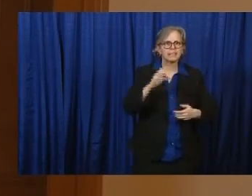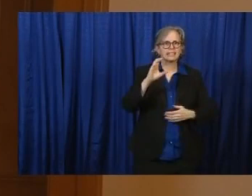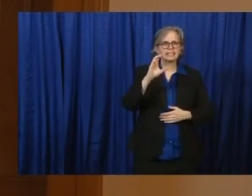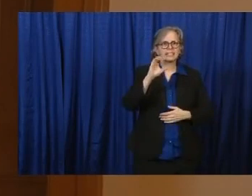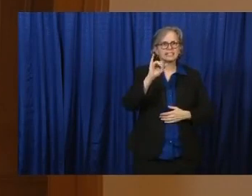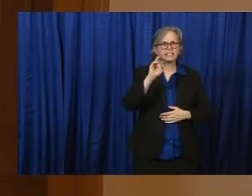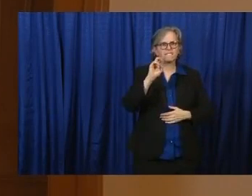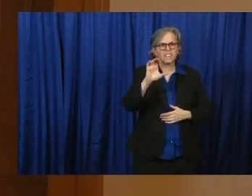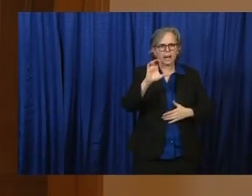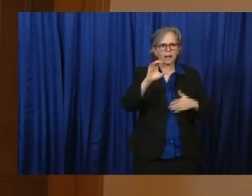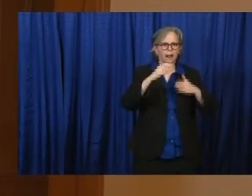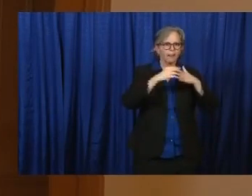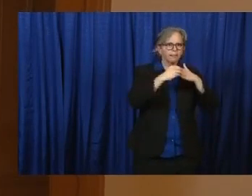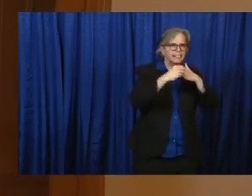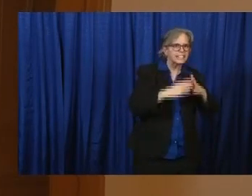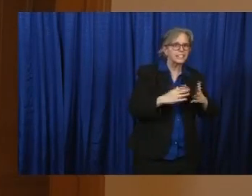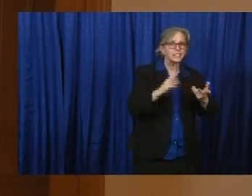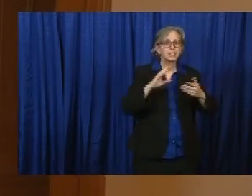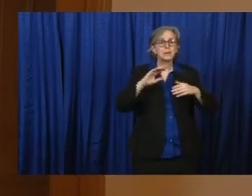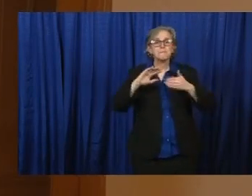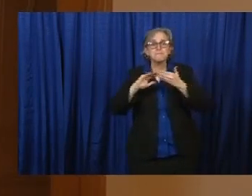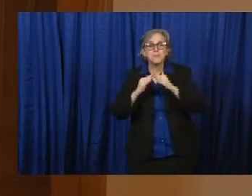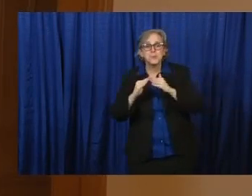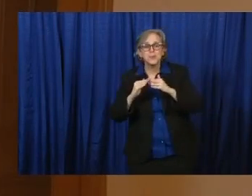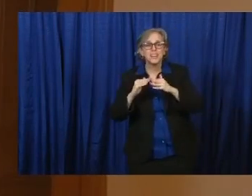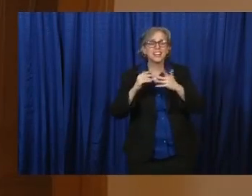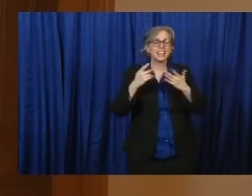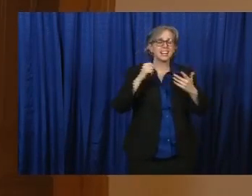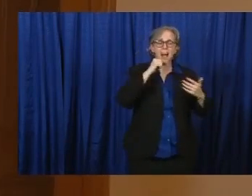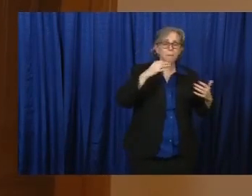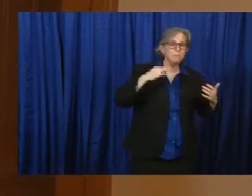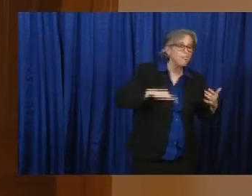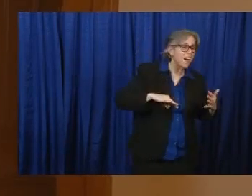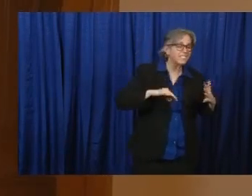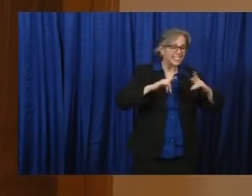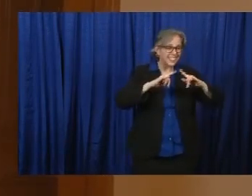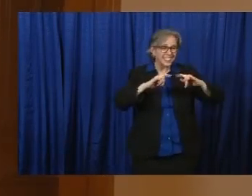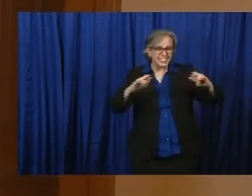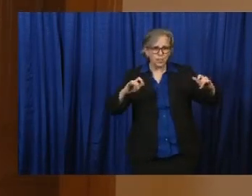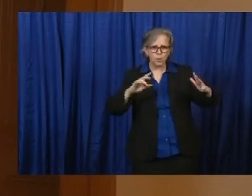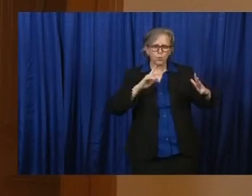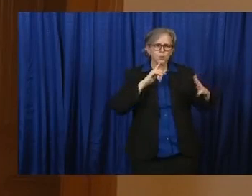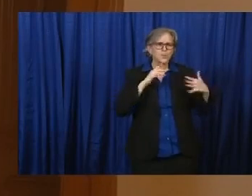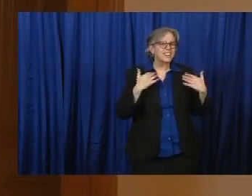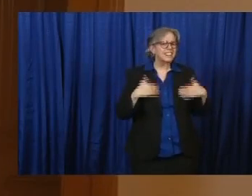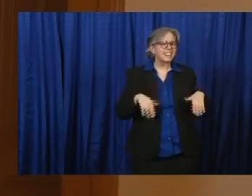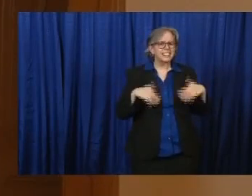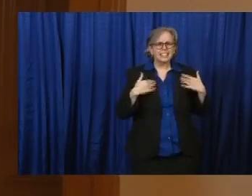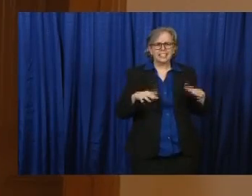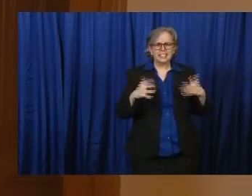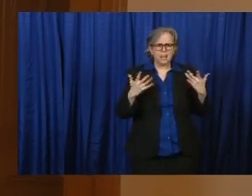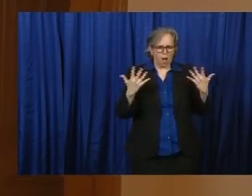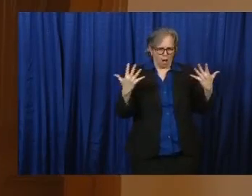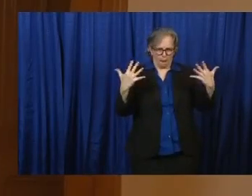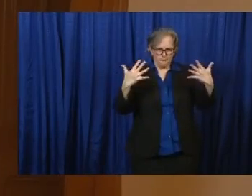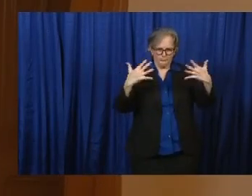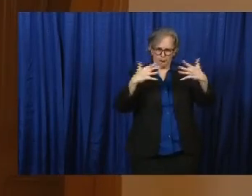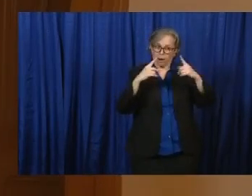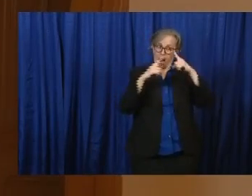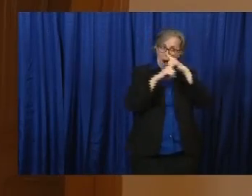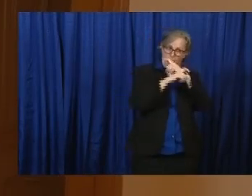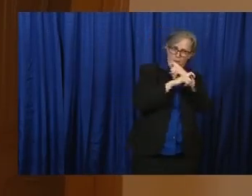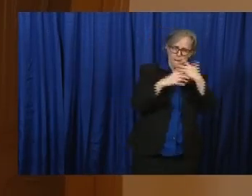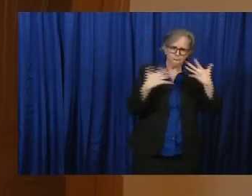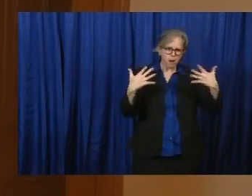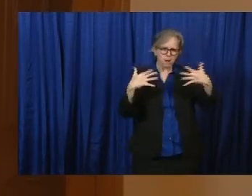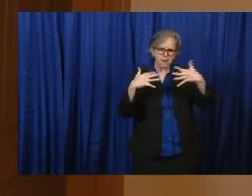of the community, with nonprofits, with philanthropy. So it really is this very integrated, complex effort, an effort that